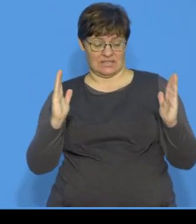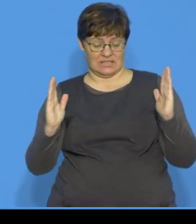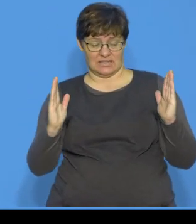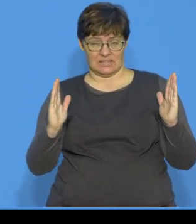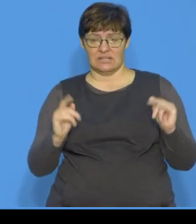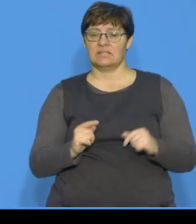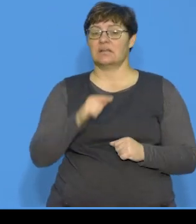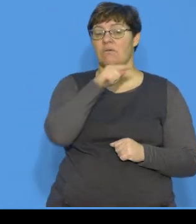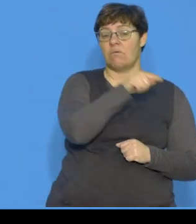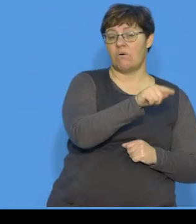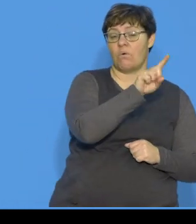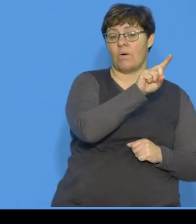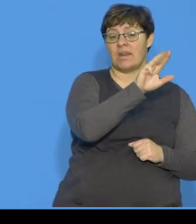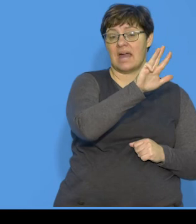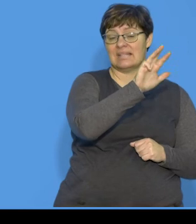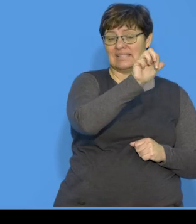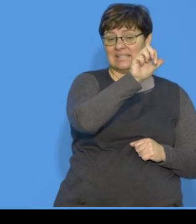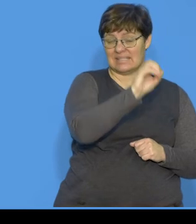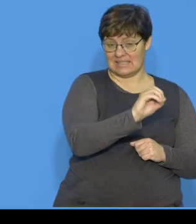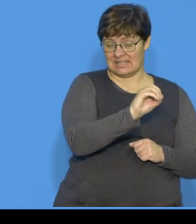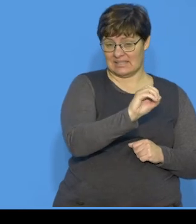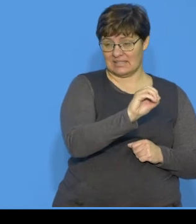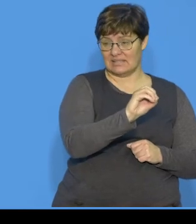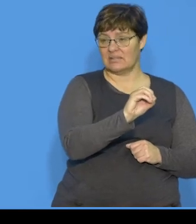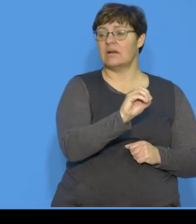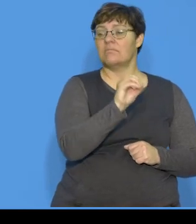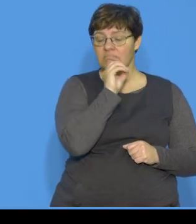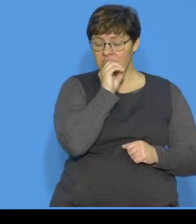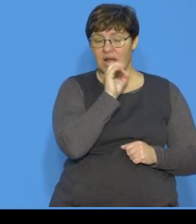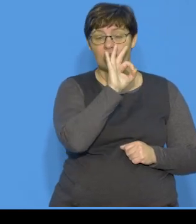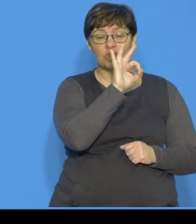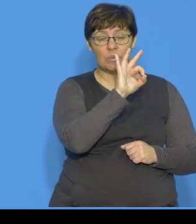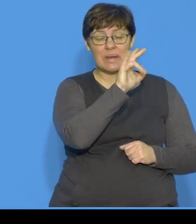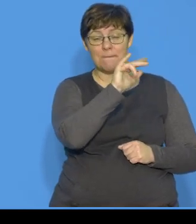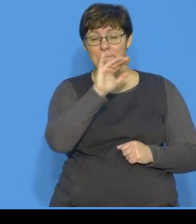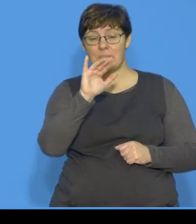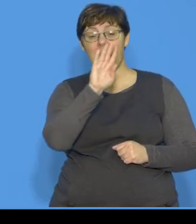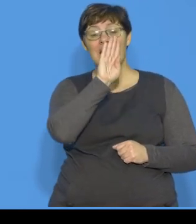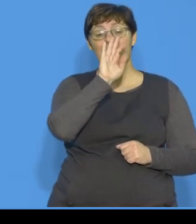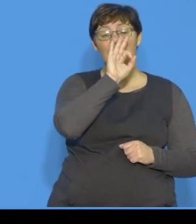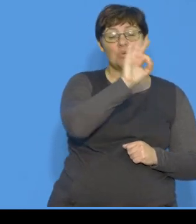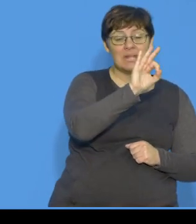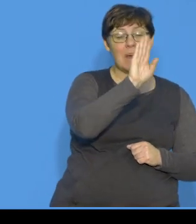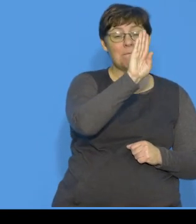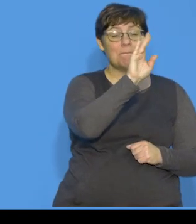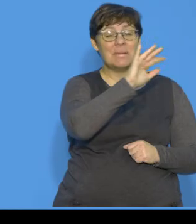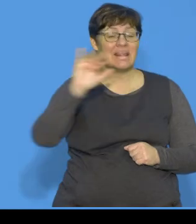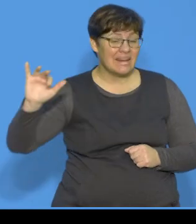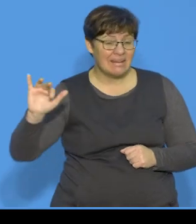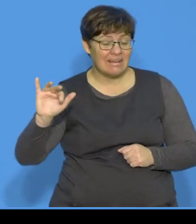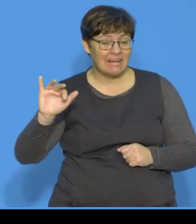in 1960, the human population passed the 3 billion